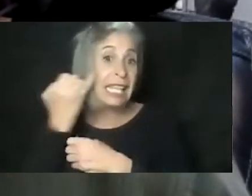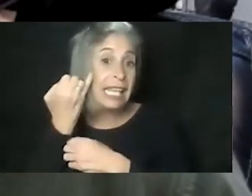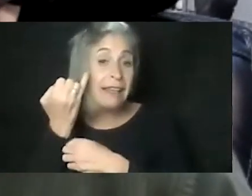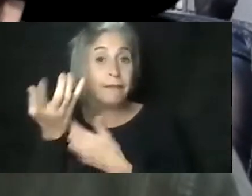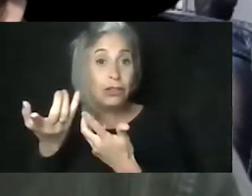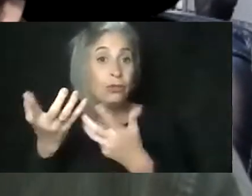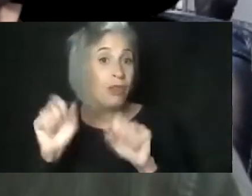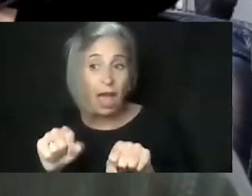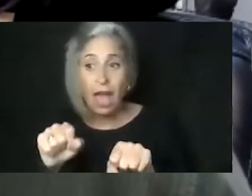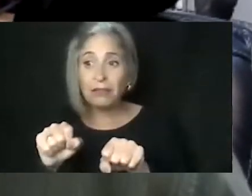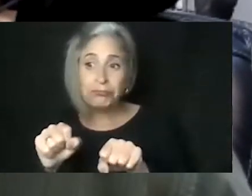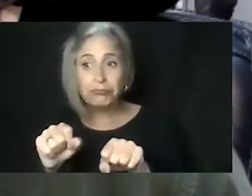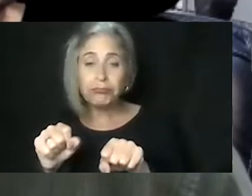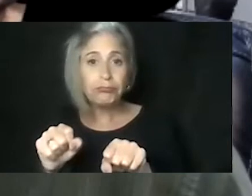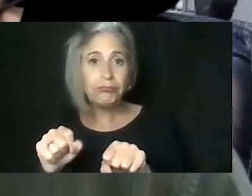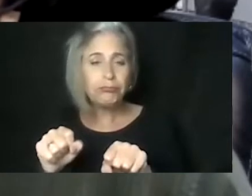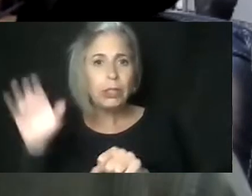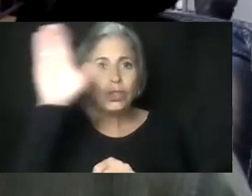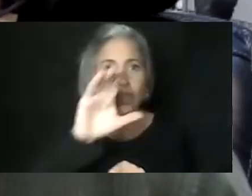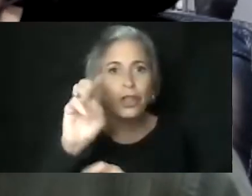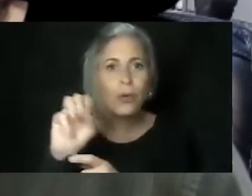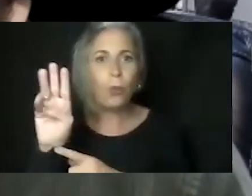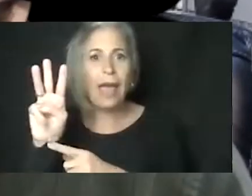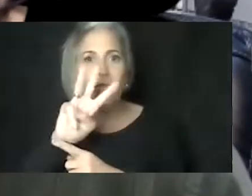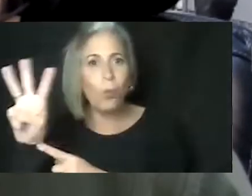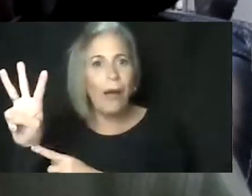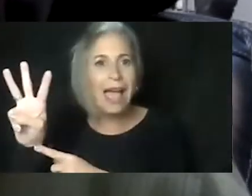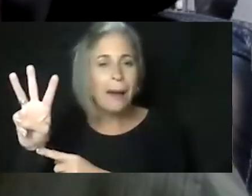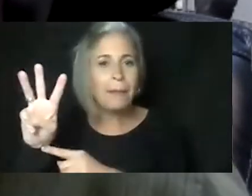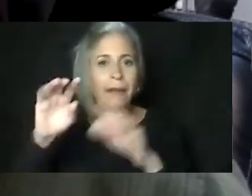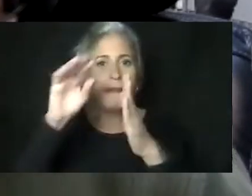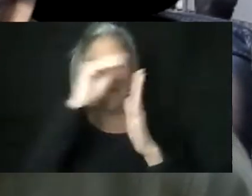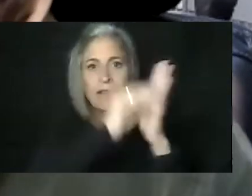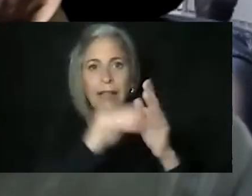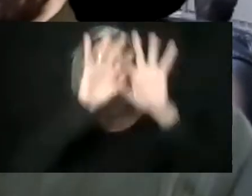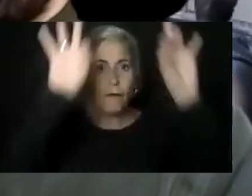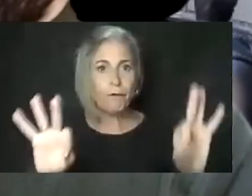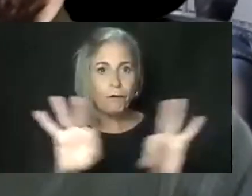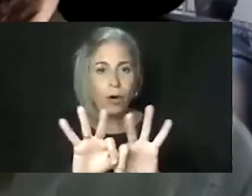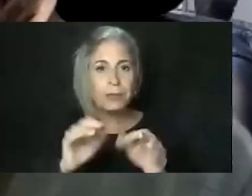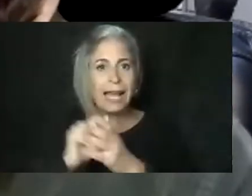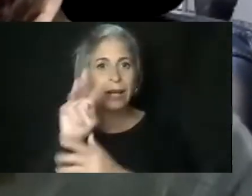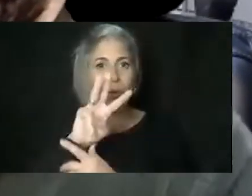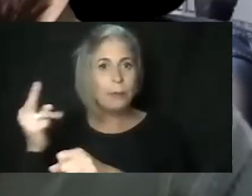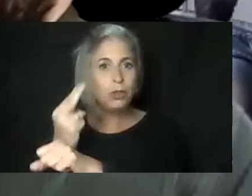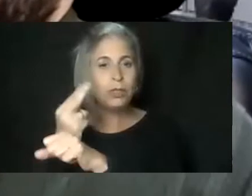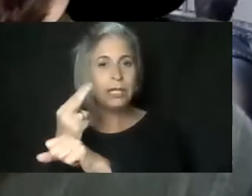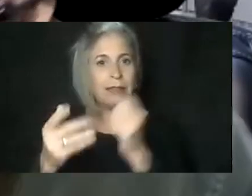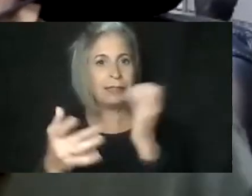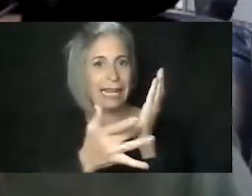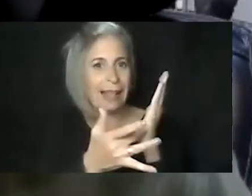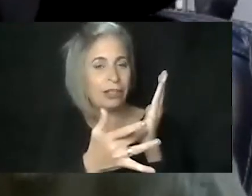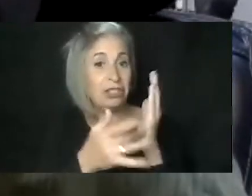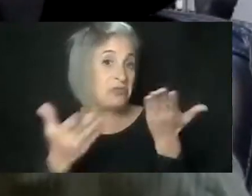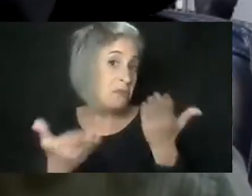can surf the web and fill out forms and are confident on the web using your assistive technology,